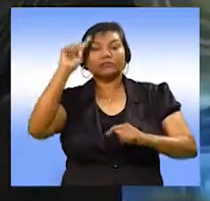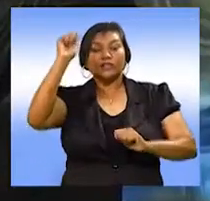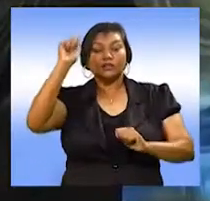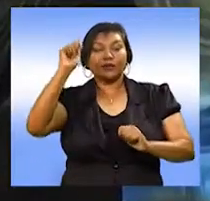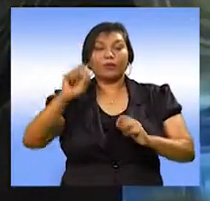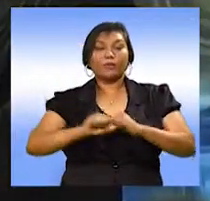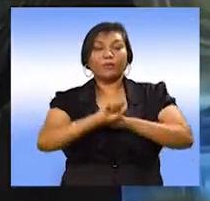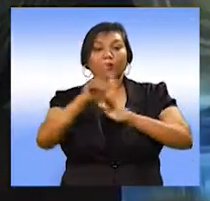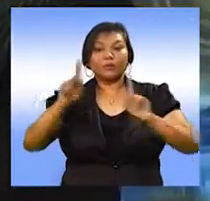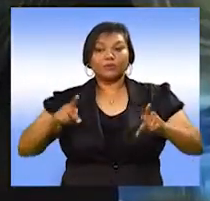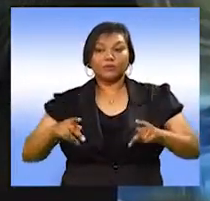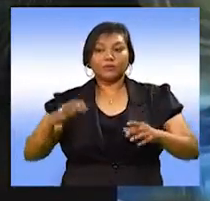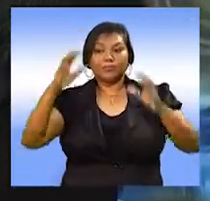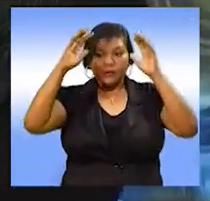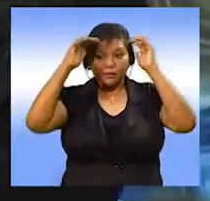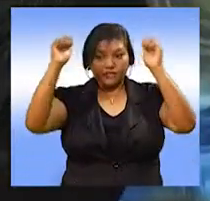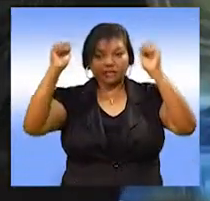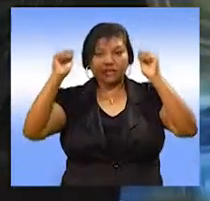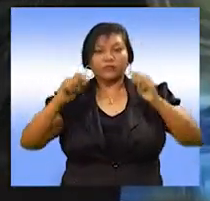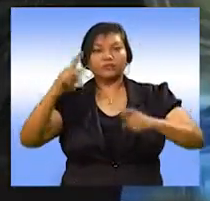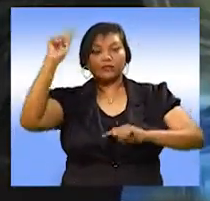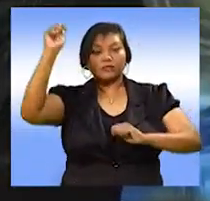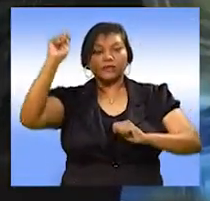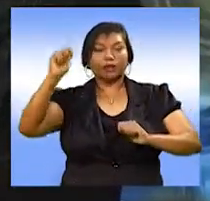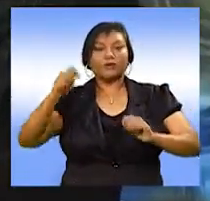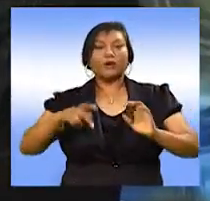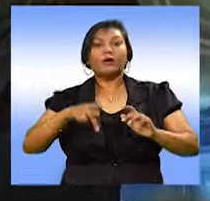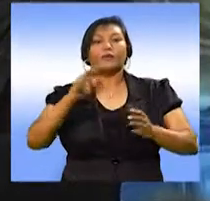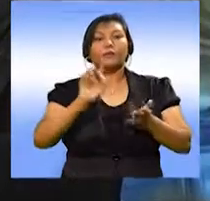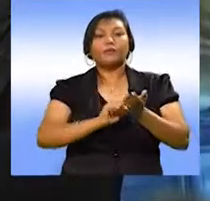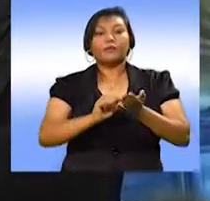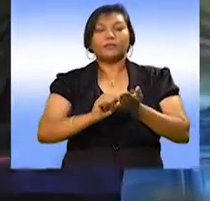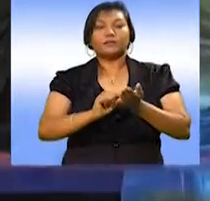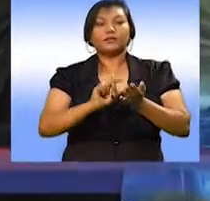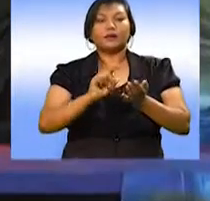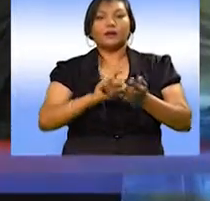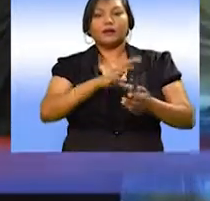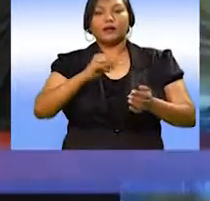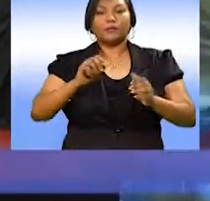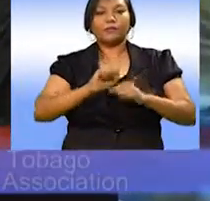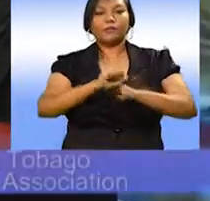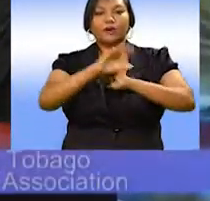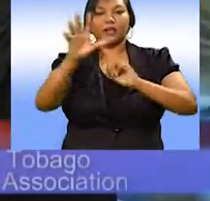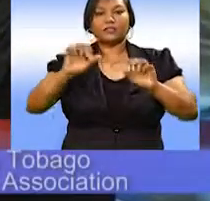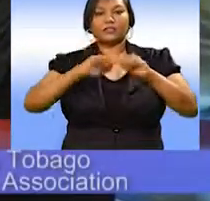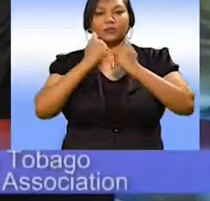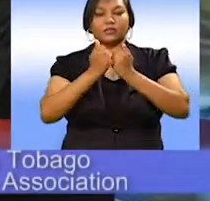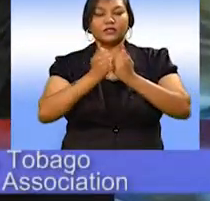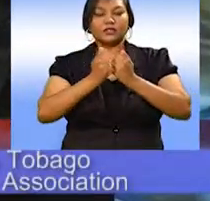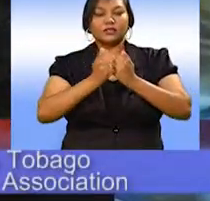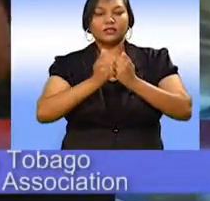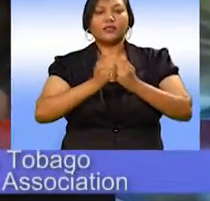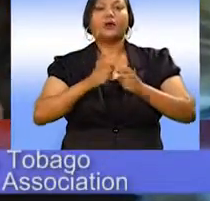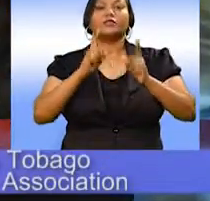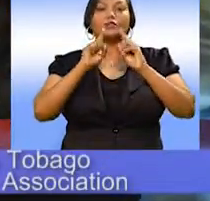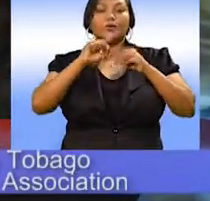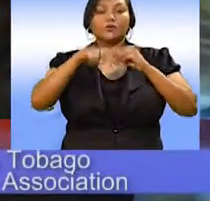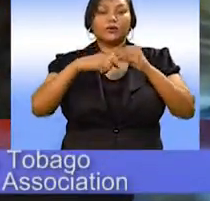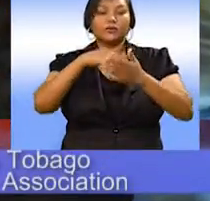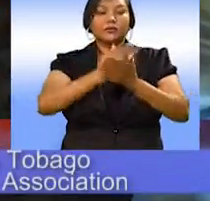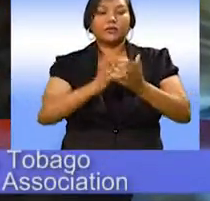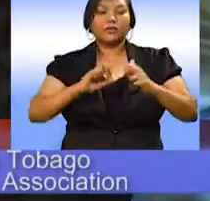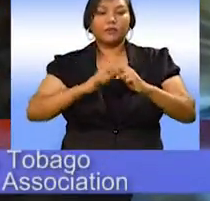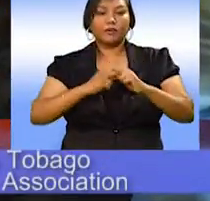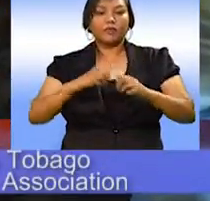evolving significantly. President of Trinidad and Tobago Publishers and Broadcasters Association, Ms. Kiran Maharaj, brings to light